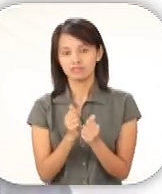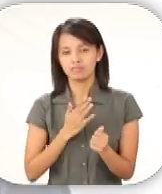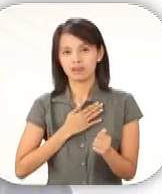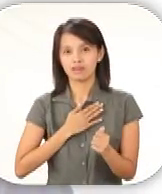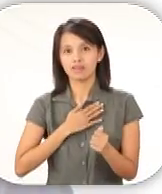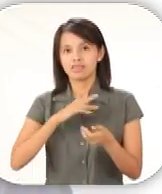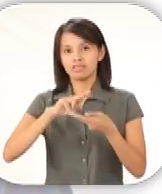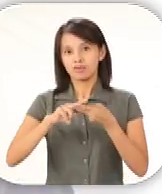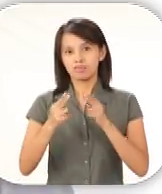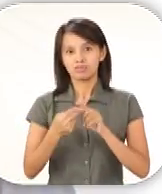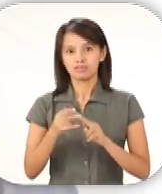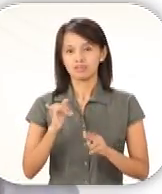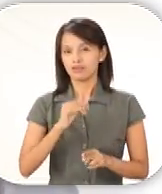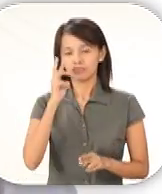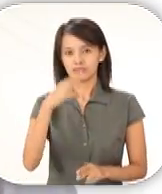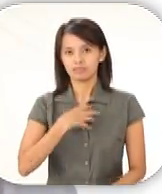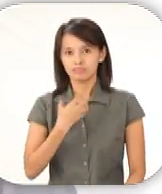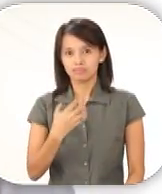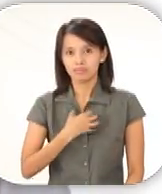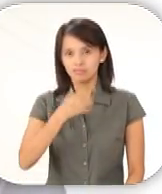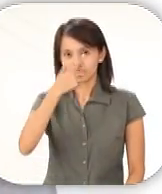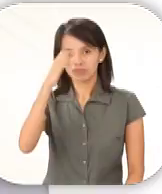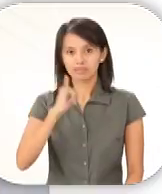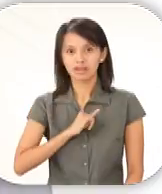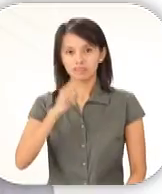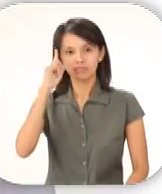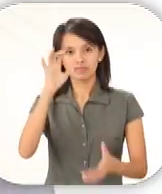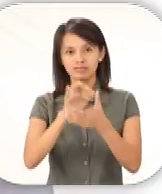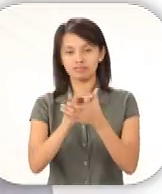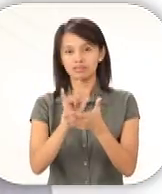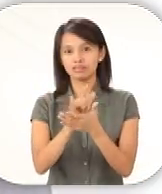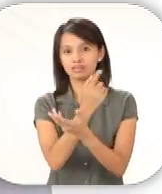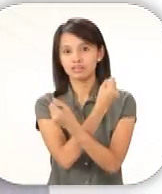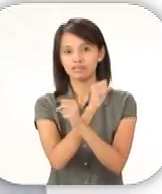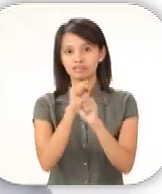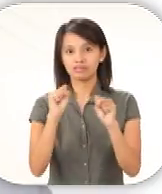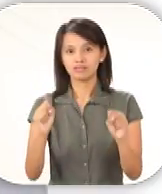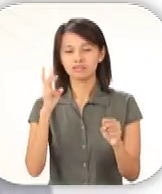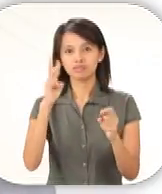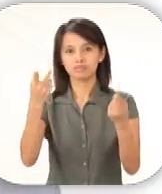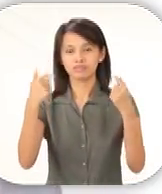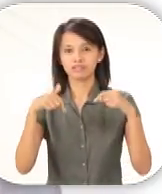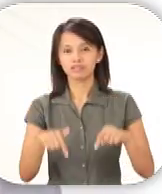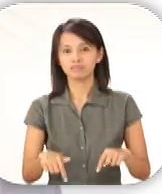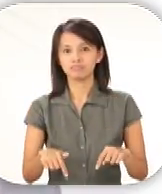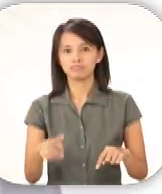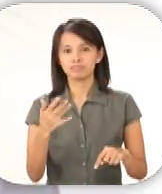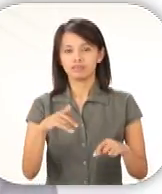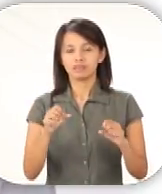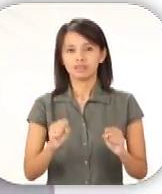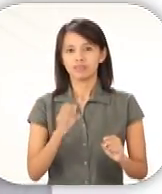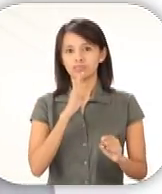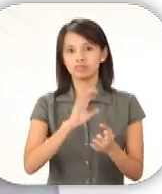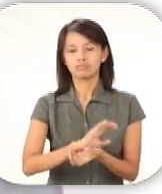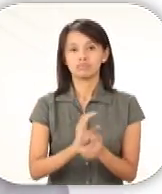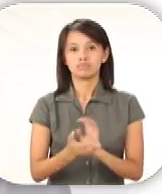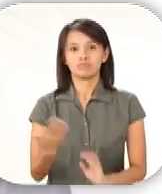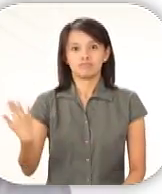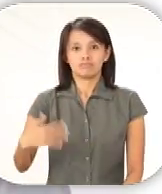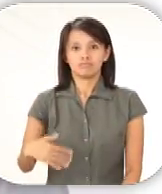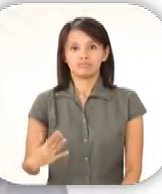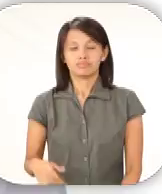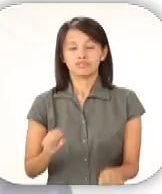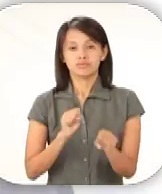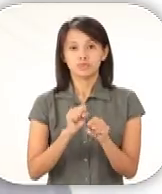neighbors. I will not grumble because I believe salvation will come. They could be